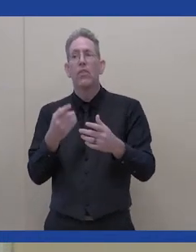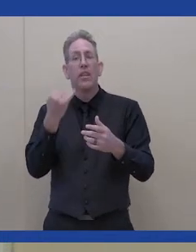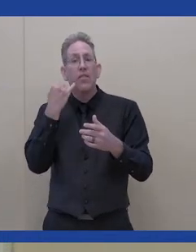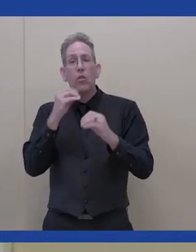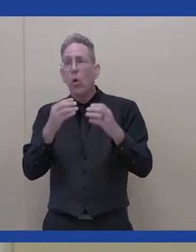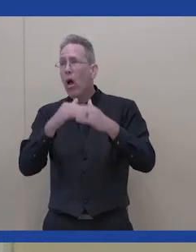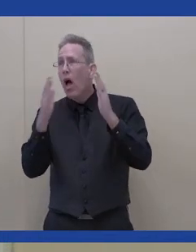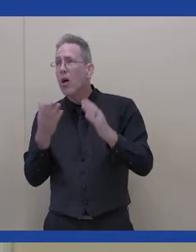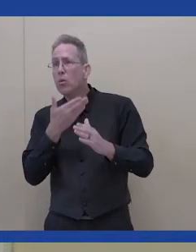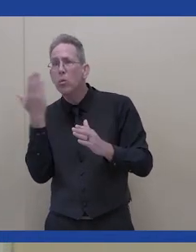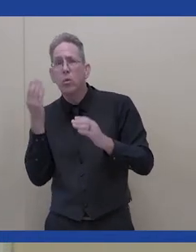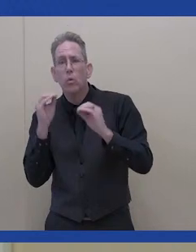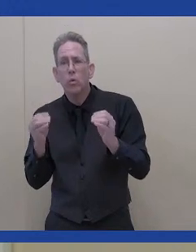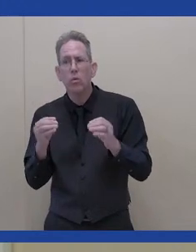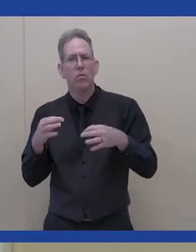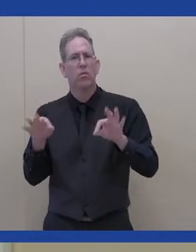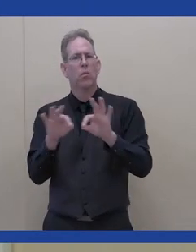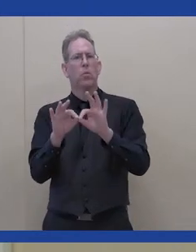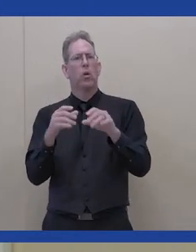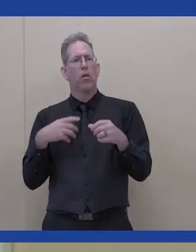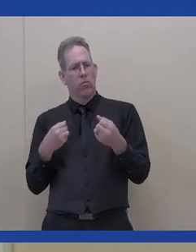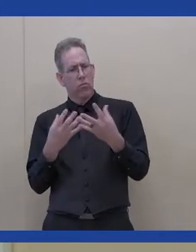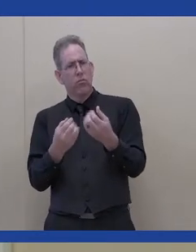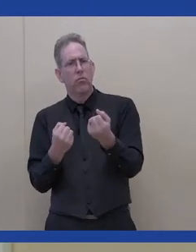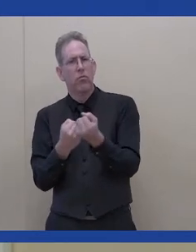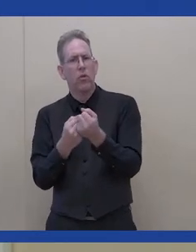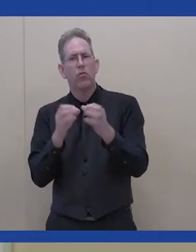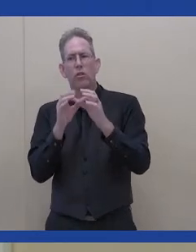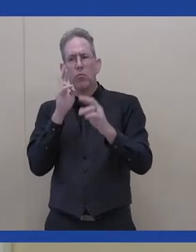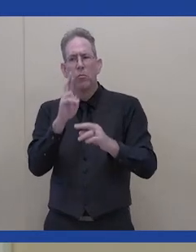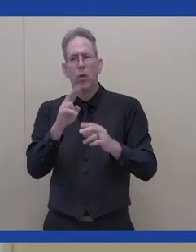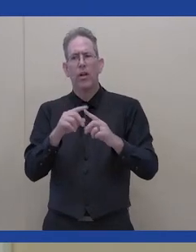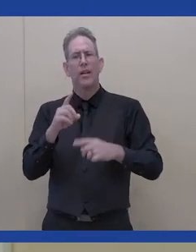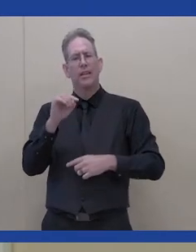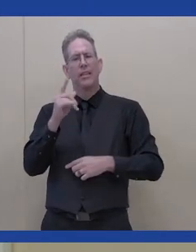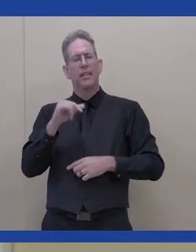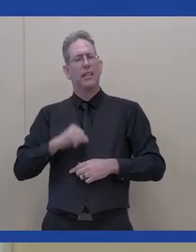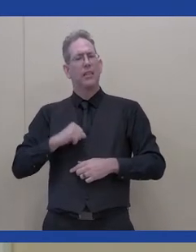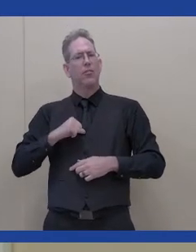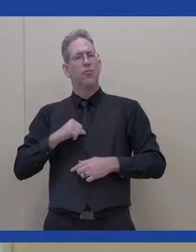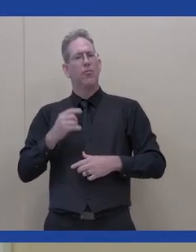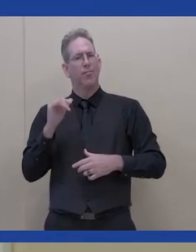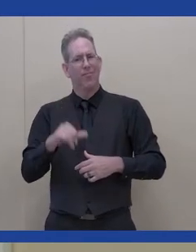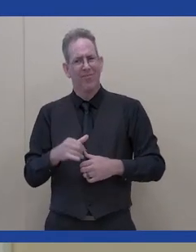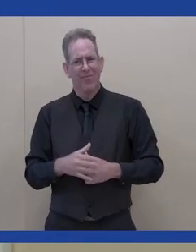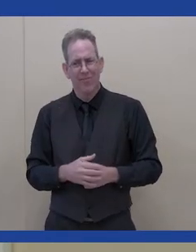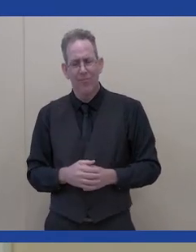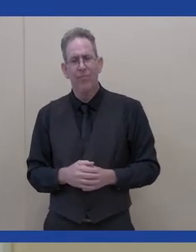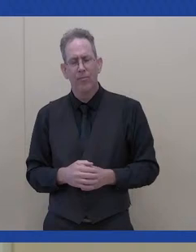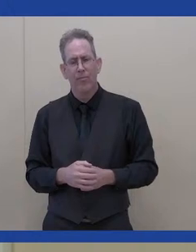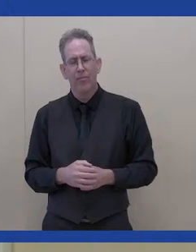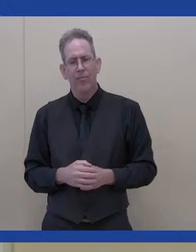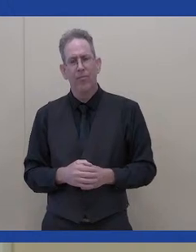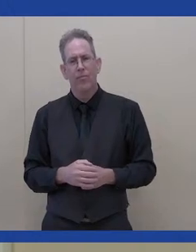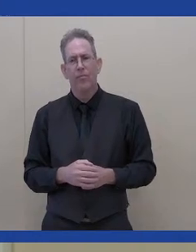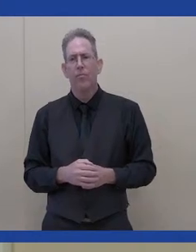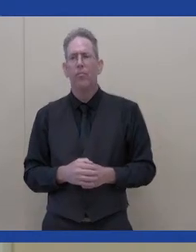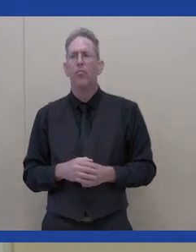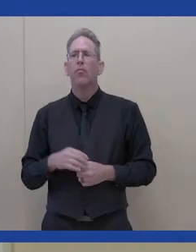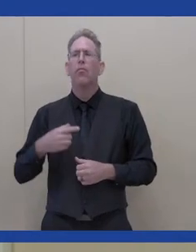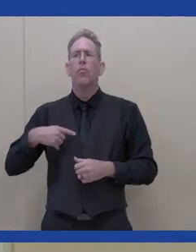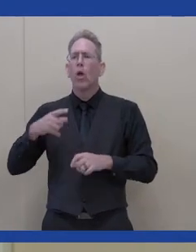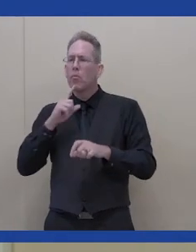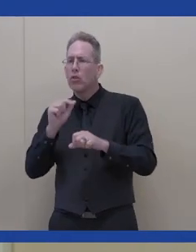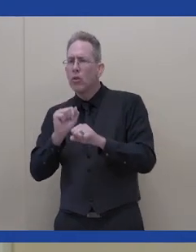and support from your city. In the first months of my administration, I will work to break down silos so we can move forward